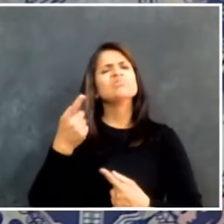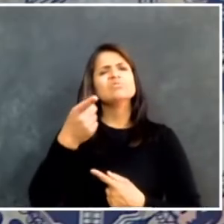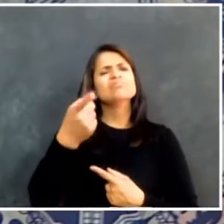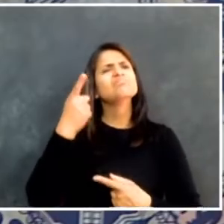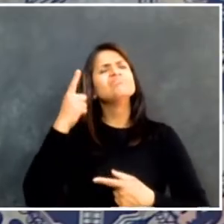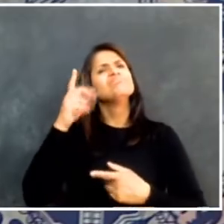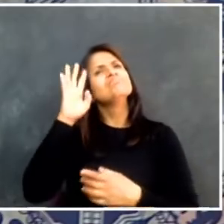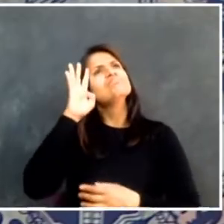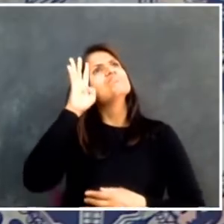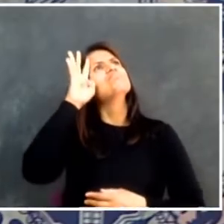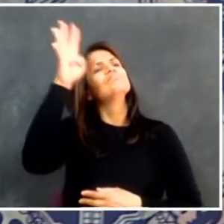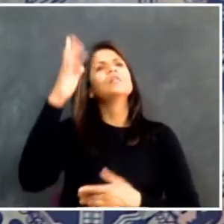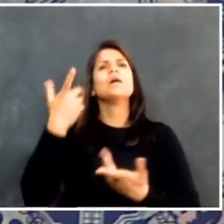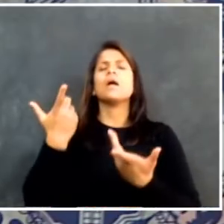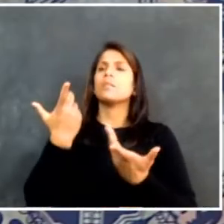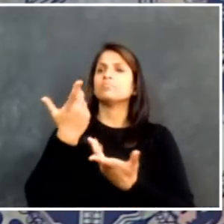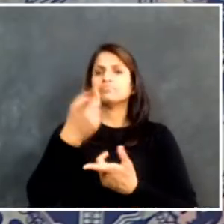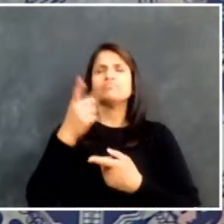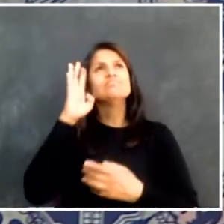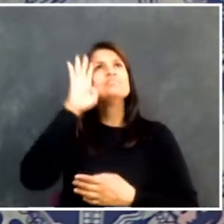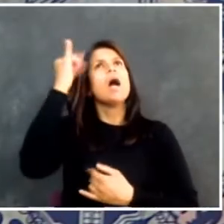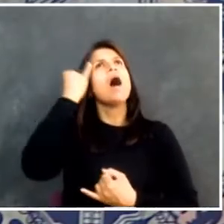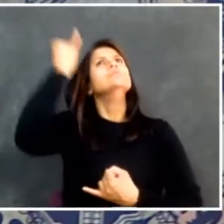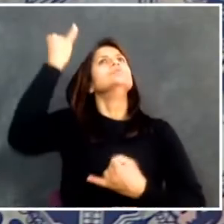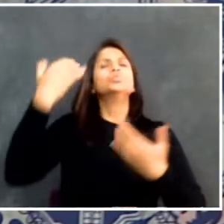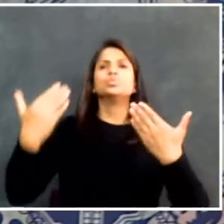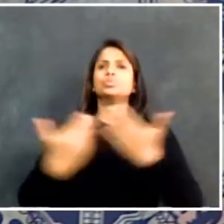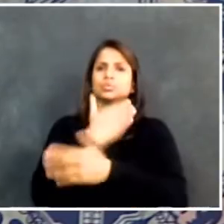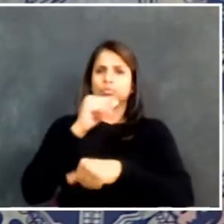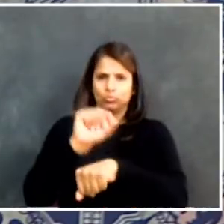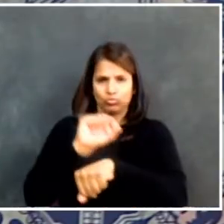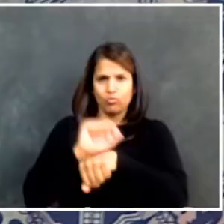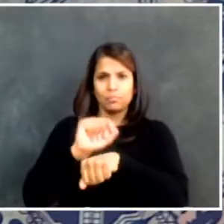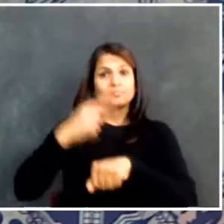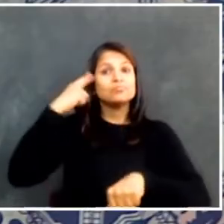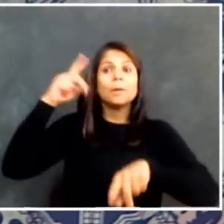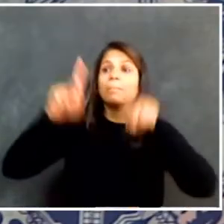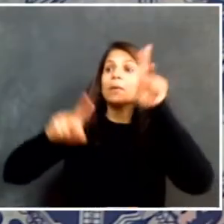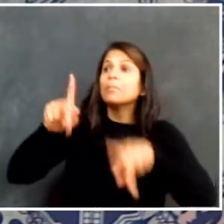this phrase appropriately. The